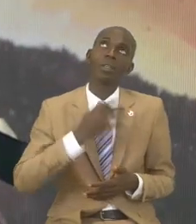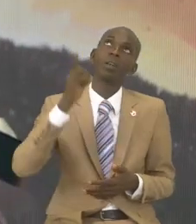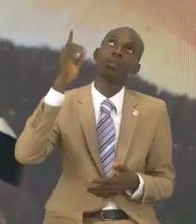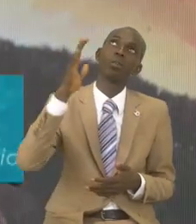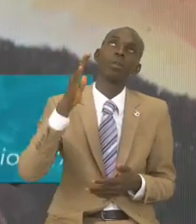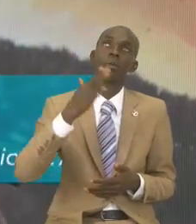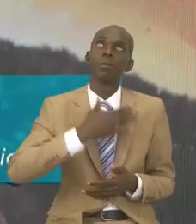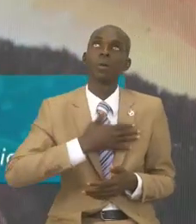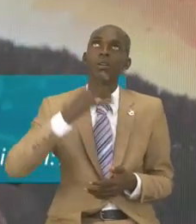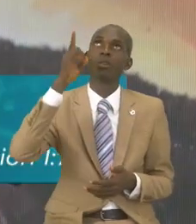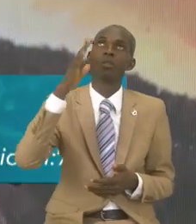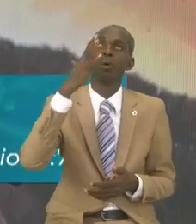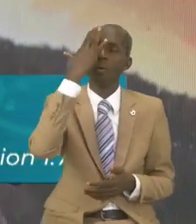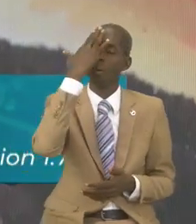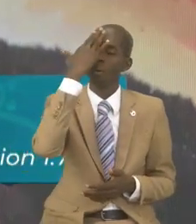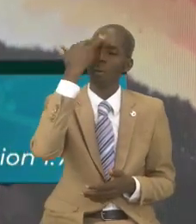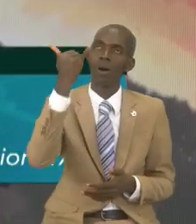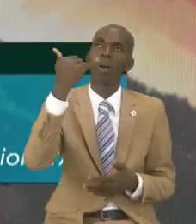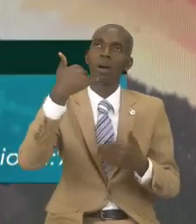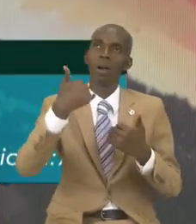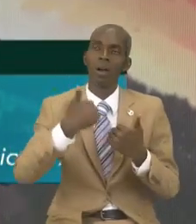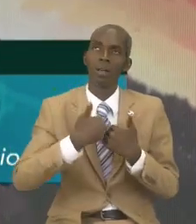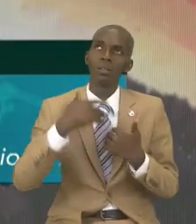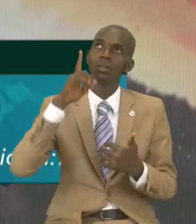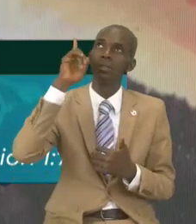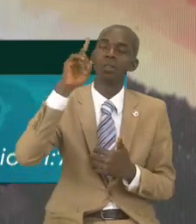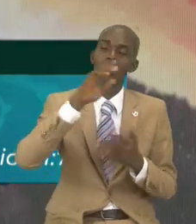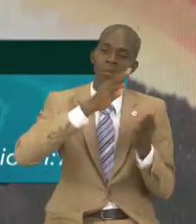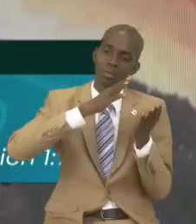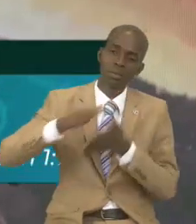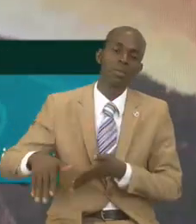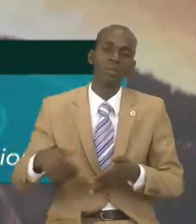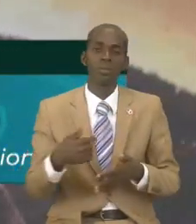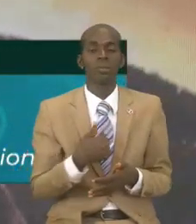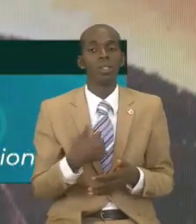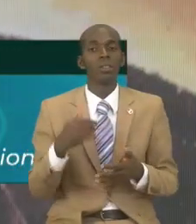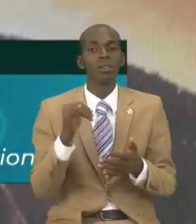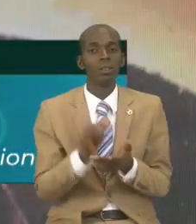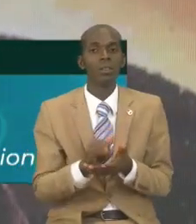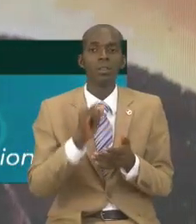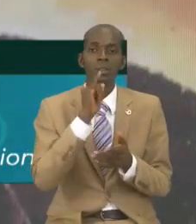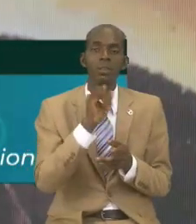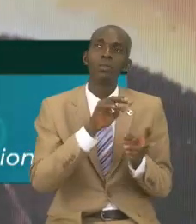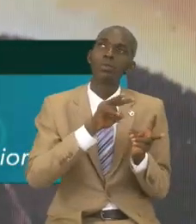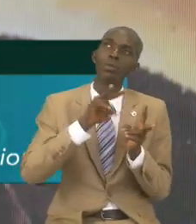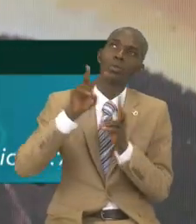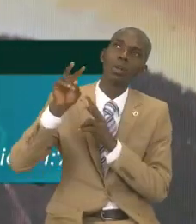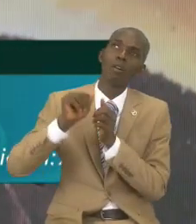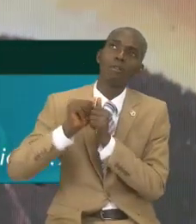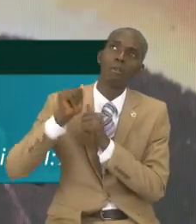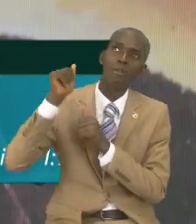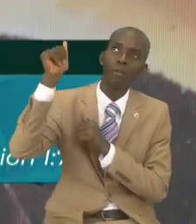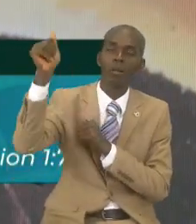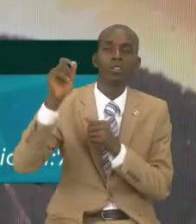my God, why hast thou forsaken me? That's looking way far to the